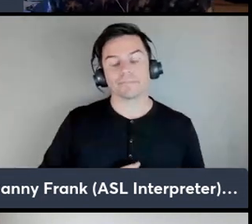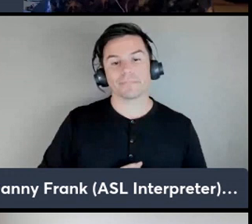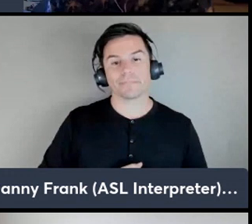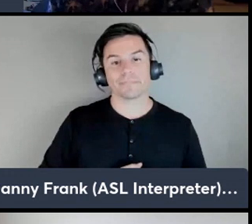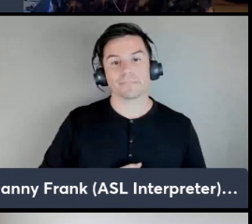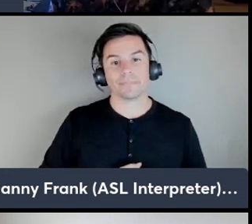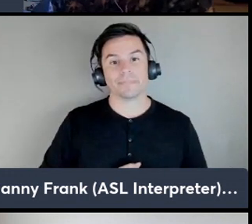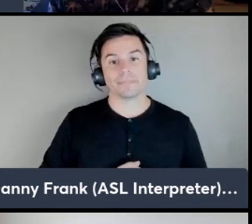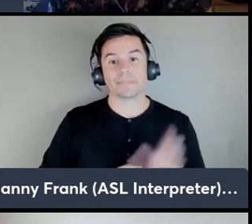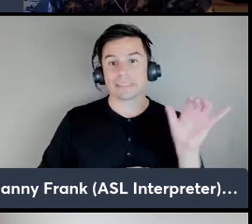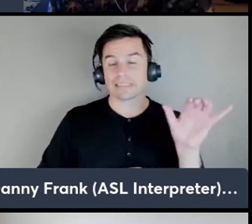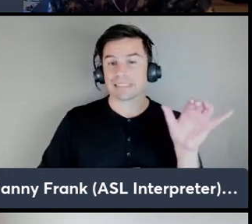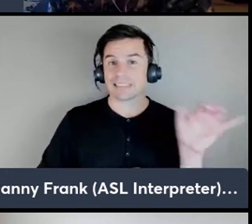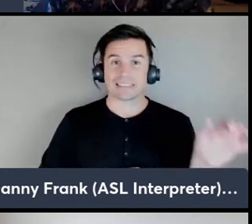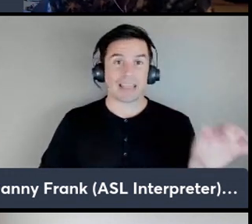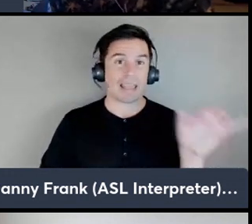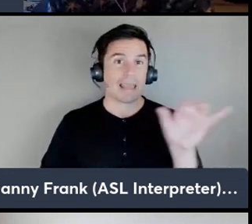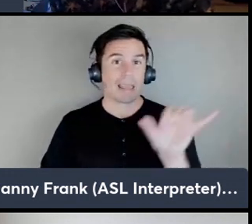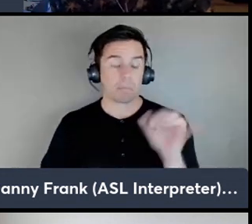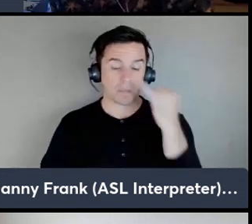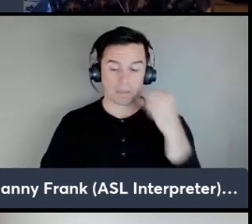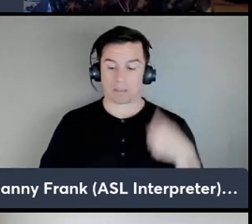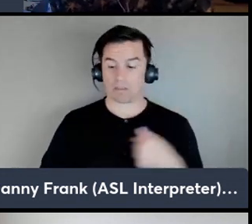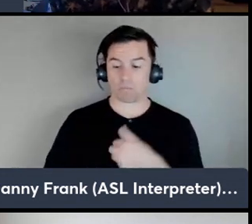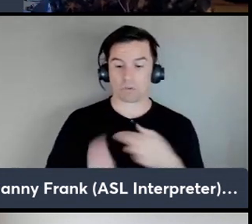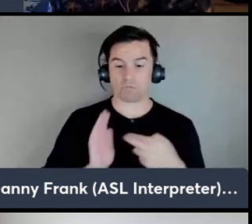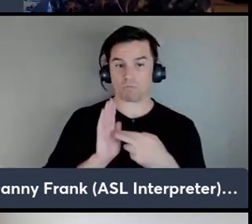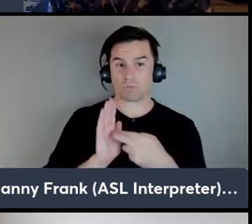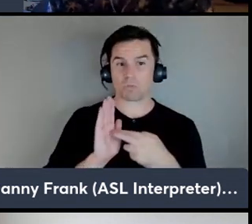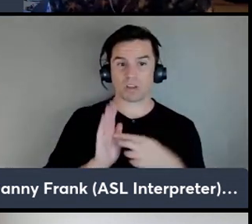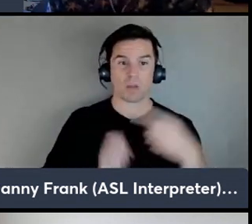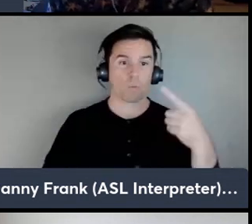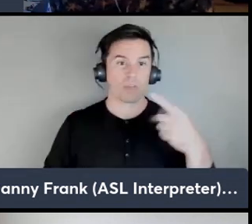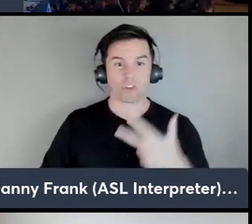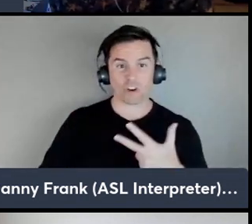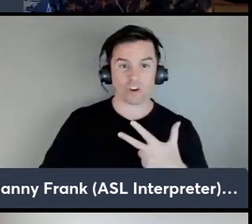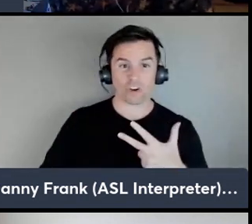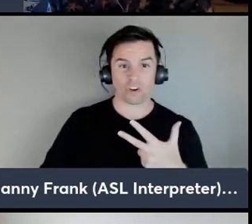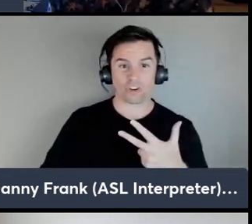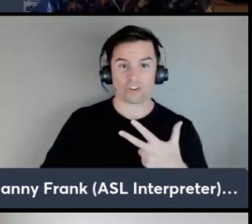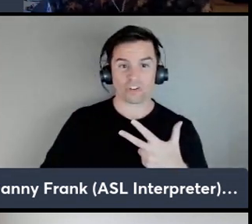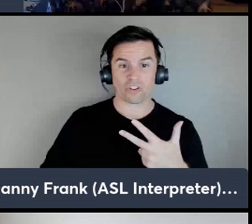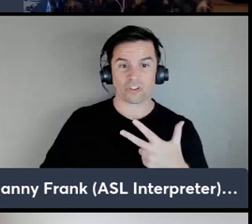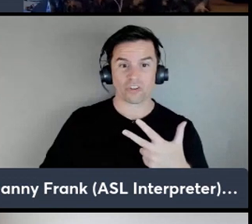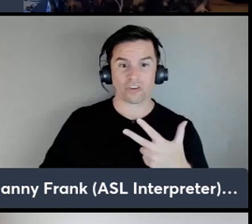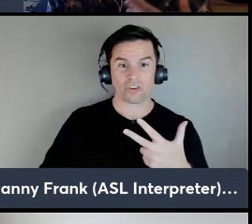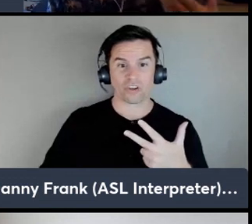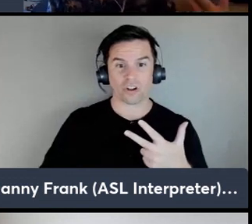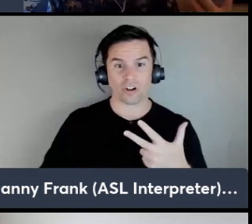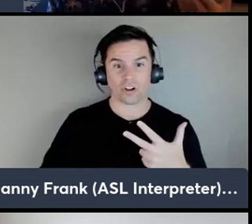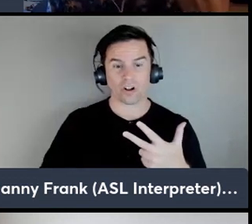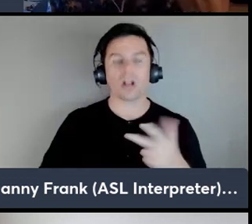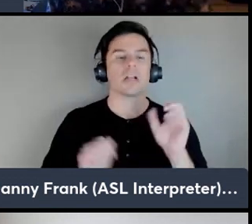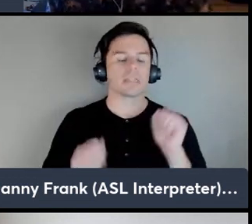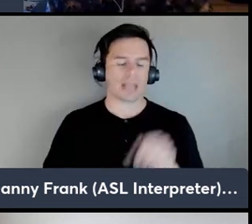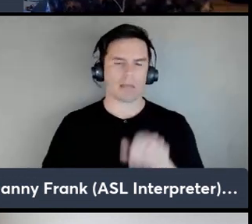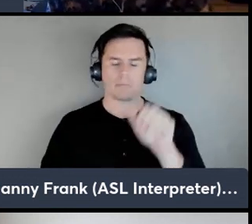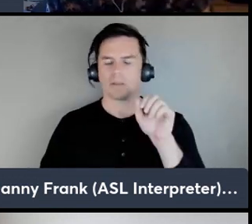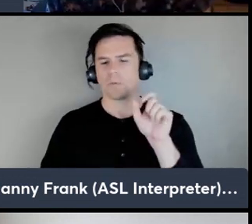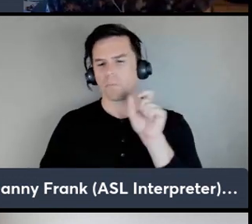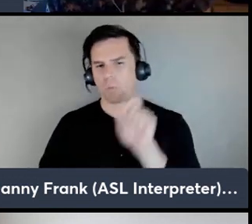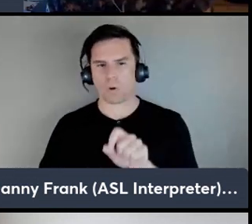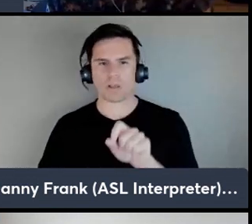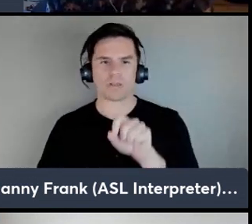It's just like how if we represent, 1/3, we could go on 3 forever. So